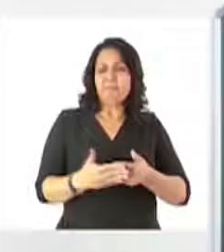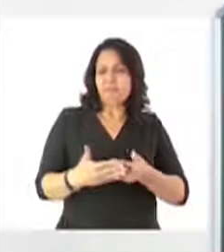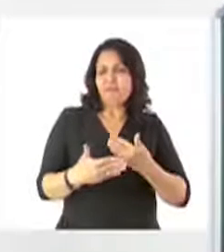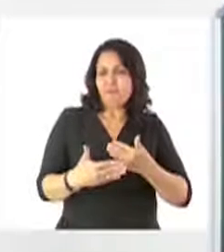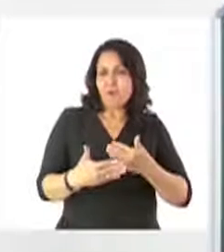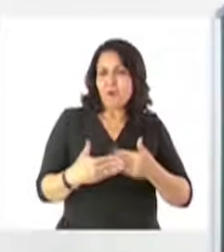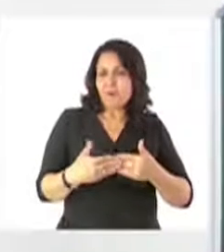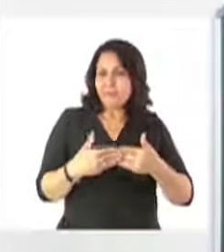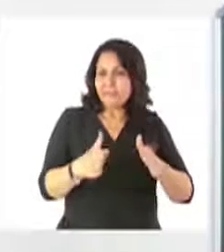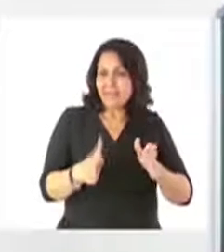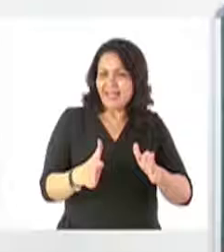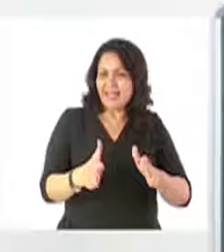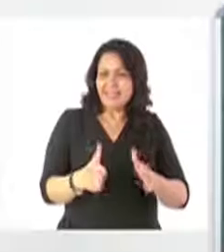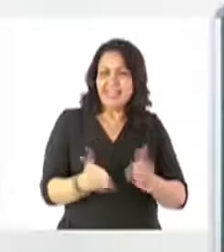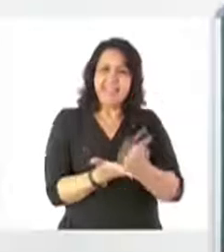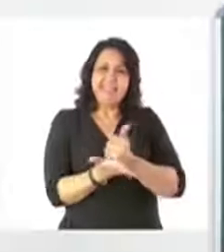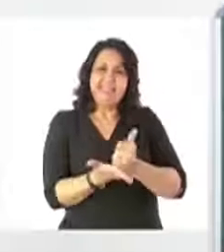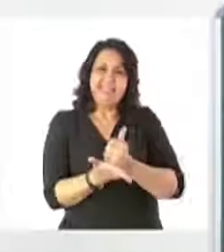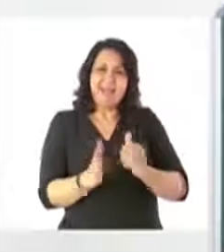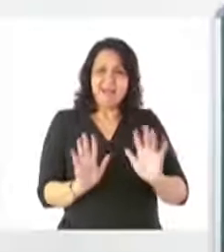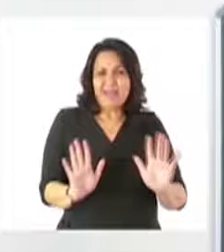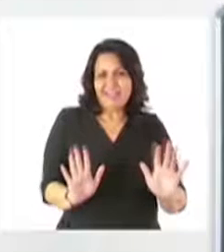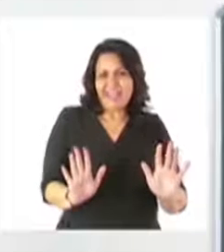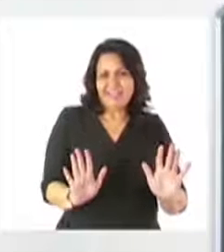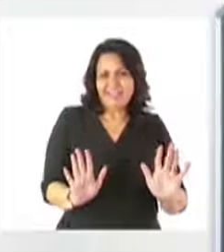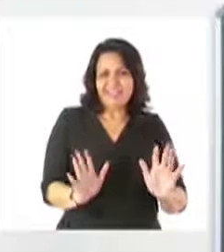let's sanitize our hands.